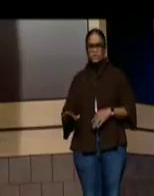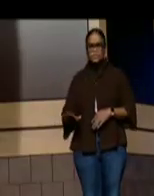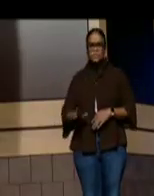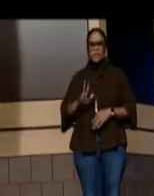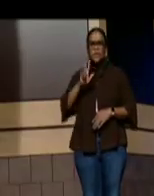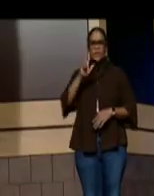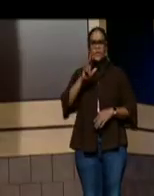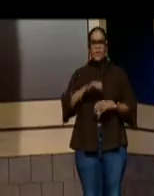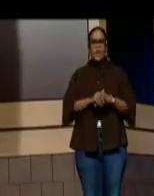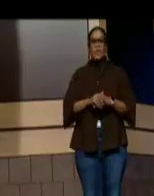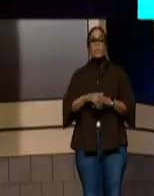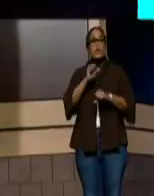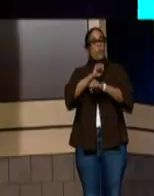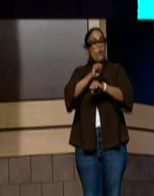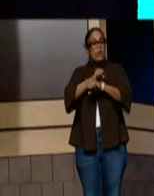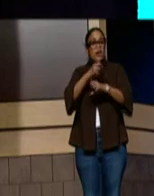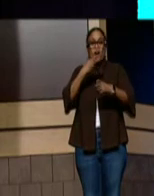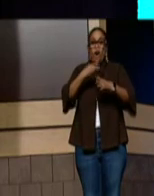trying to put something together,